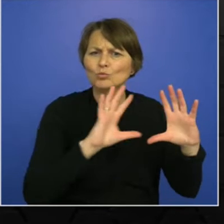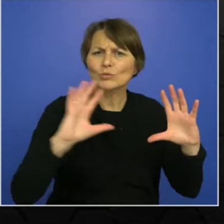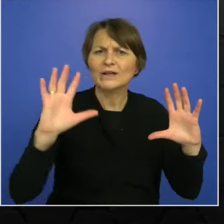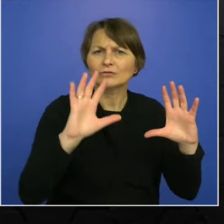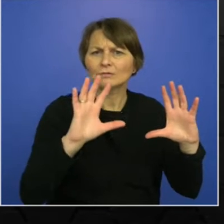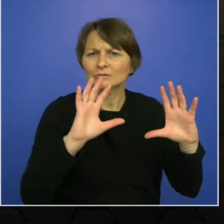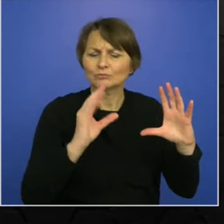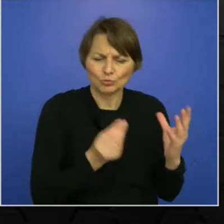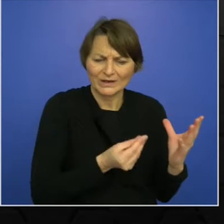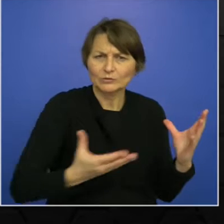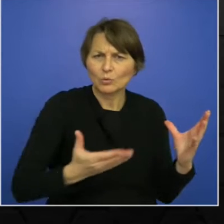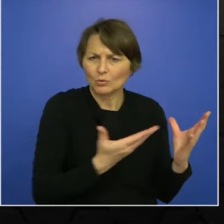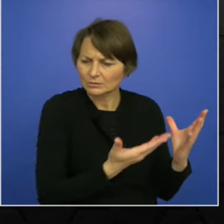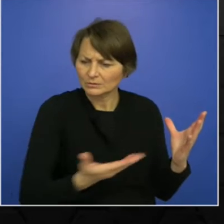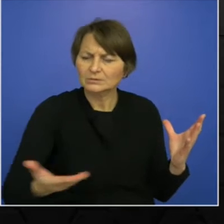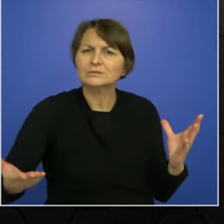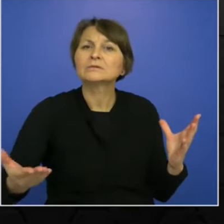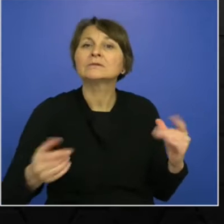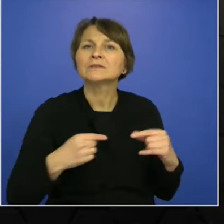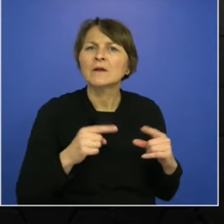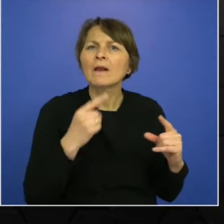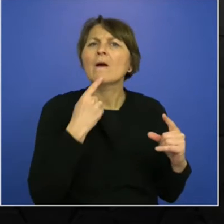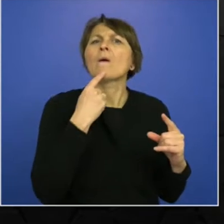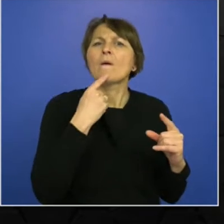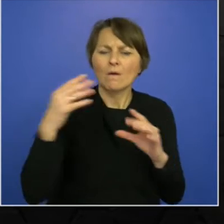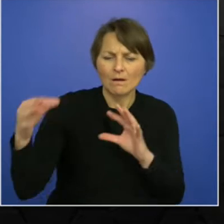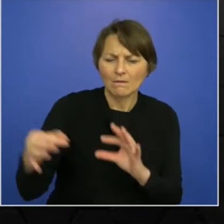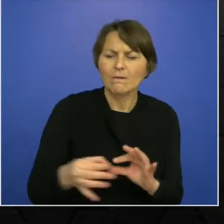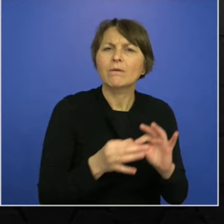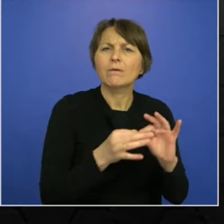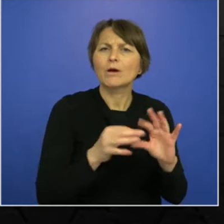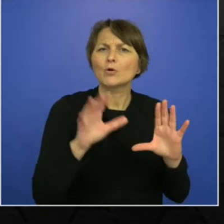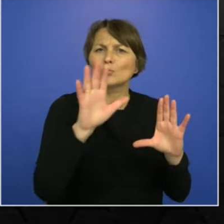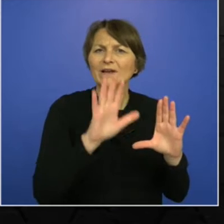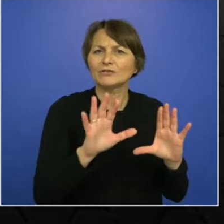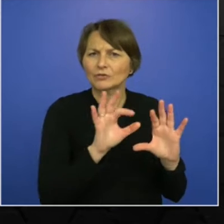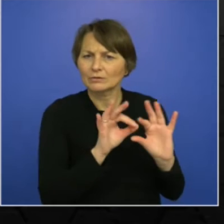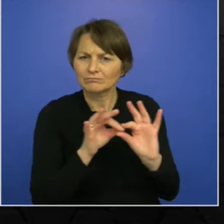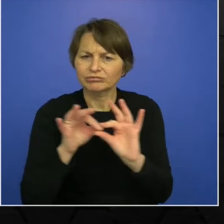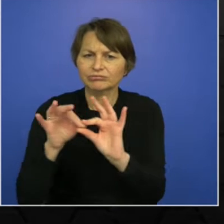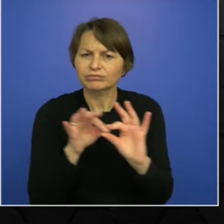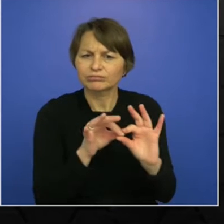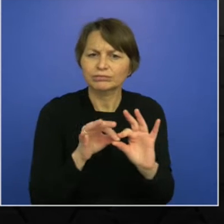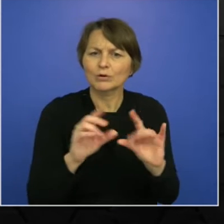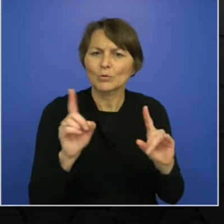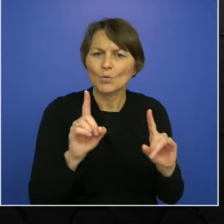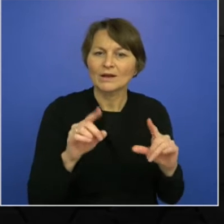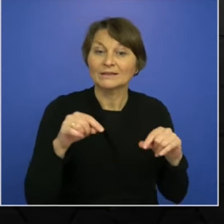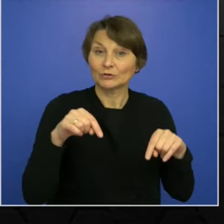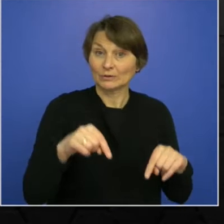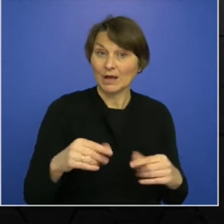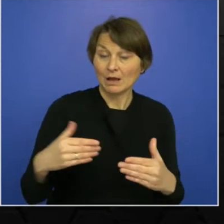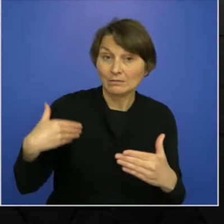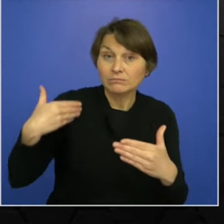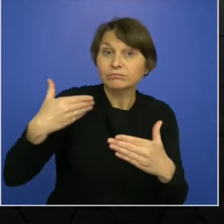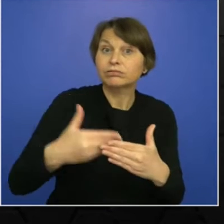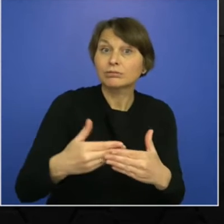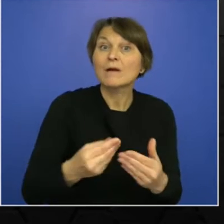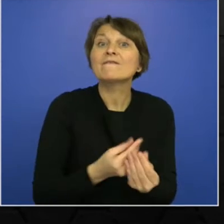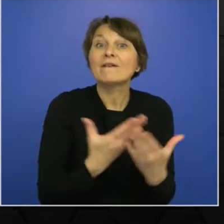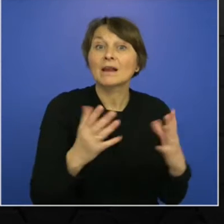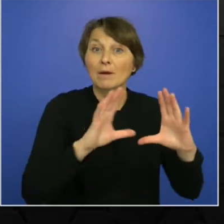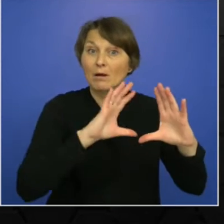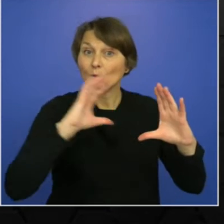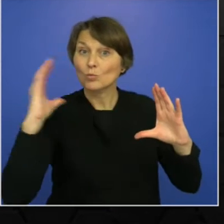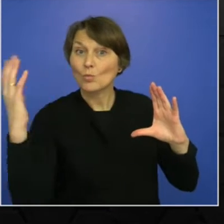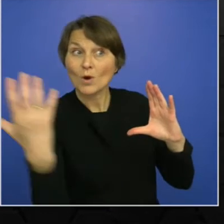to select a region where these applications will run. And until now, the HealthBot service is available in 2 regions,